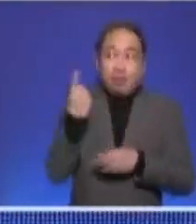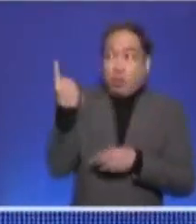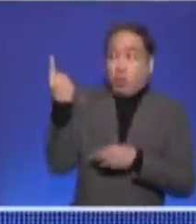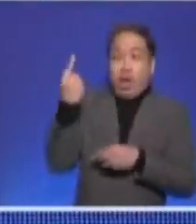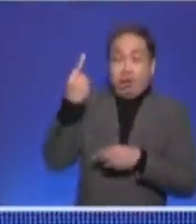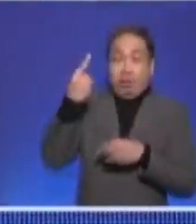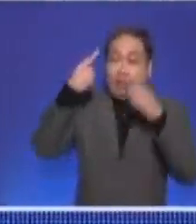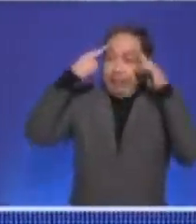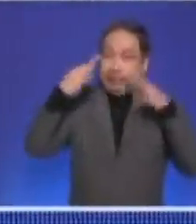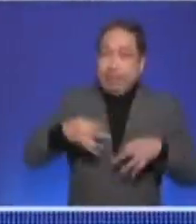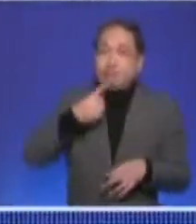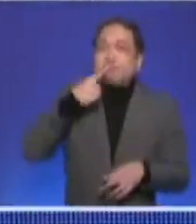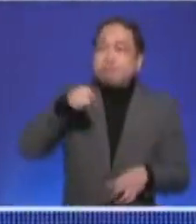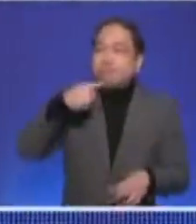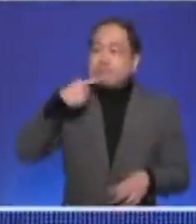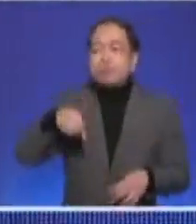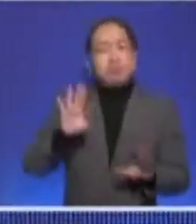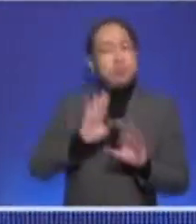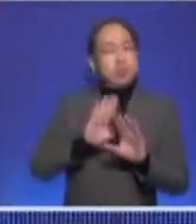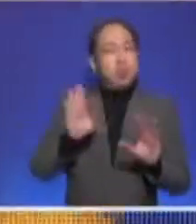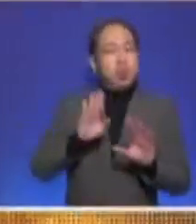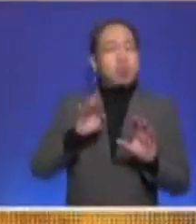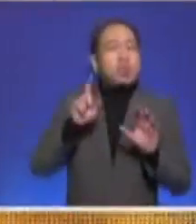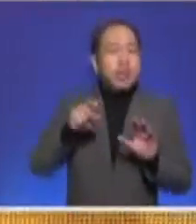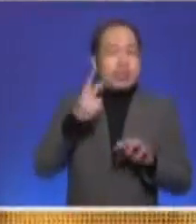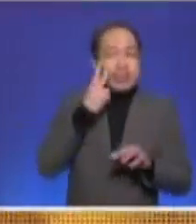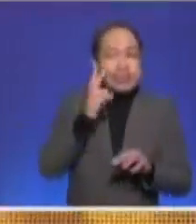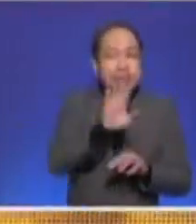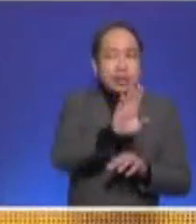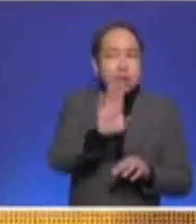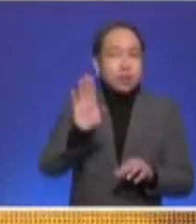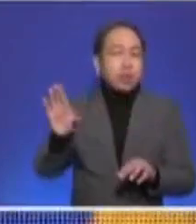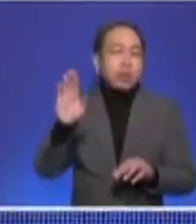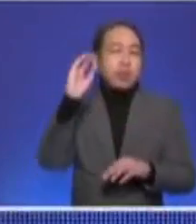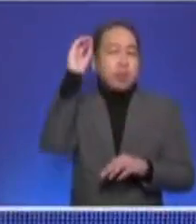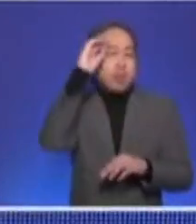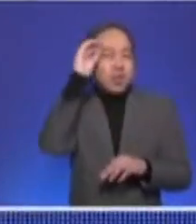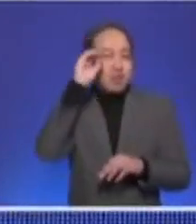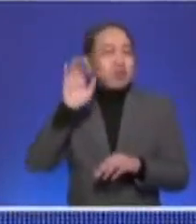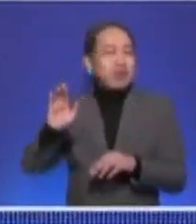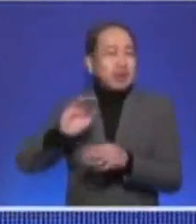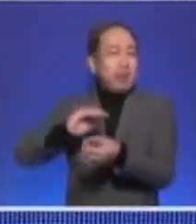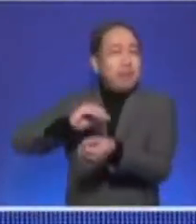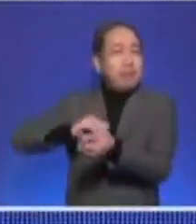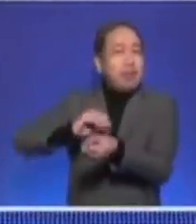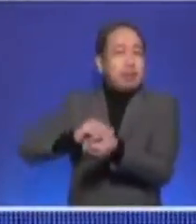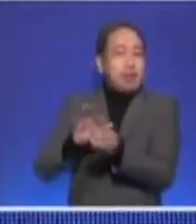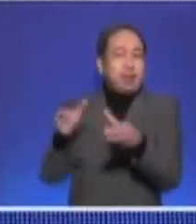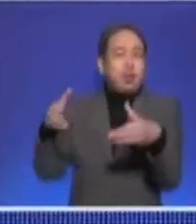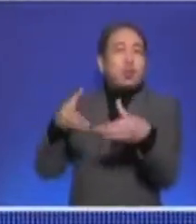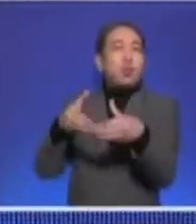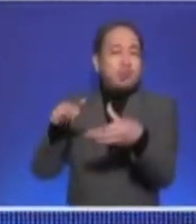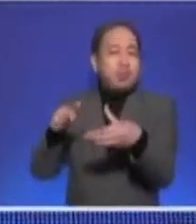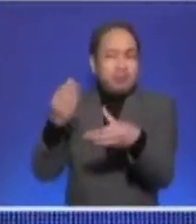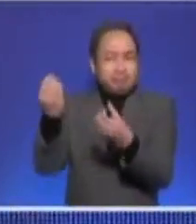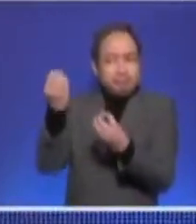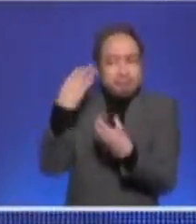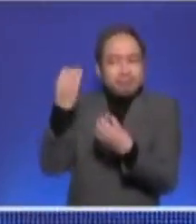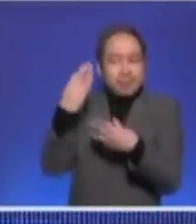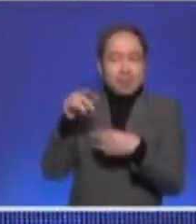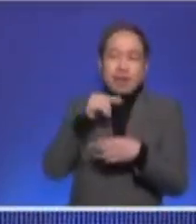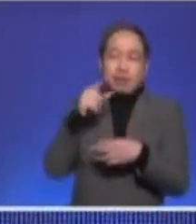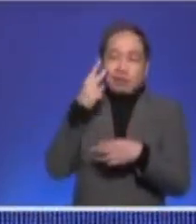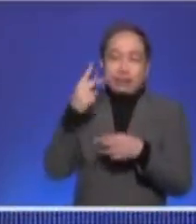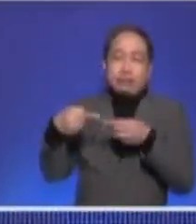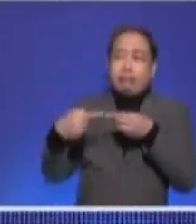need to give priority to the opinions of the medical community instead of seeing them as enemies,